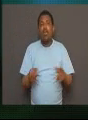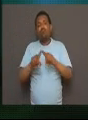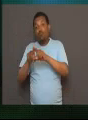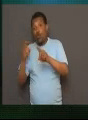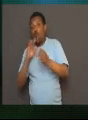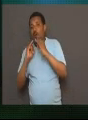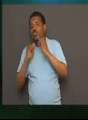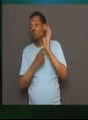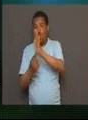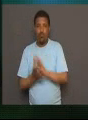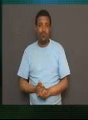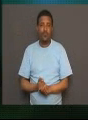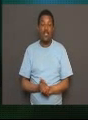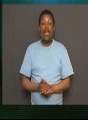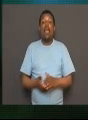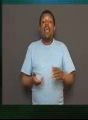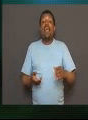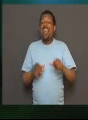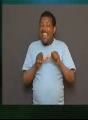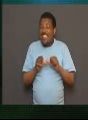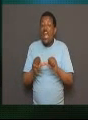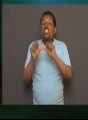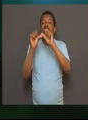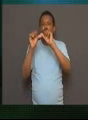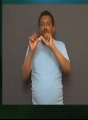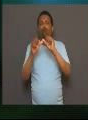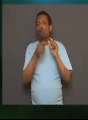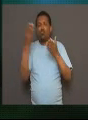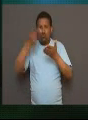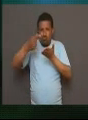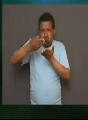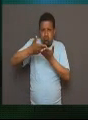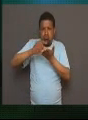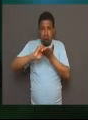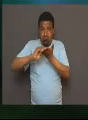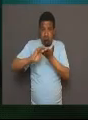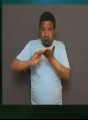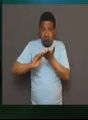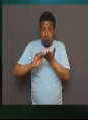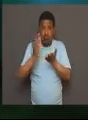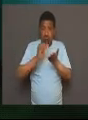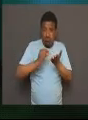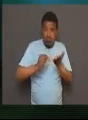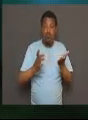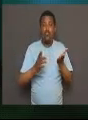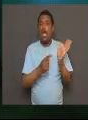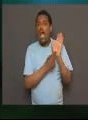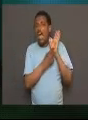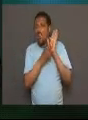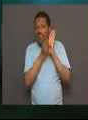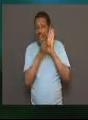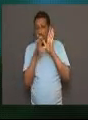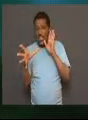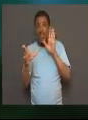on. The intensity of the shading reflects variety in the quantity.